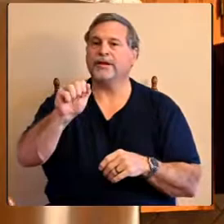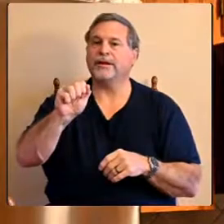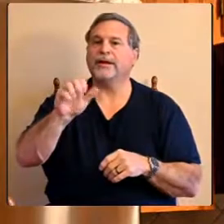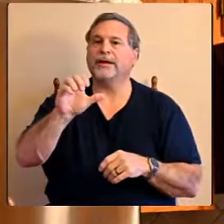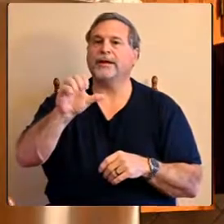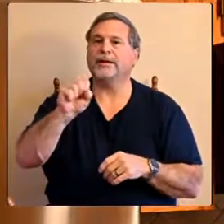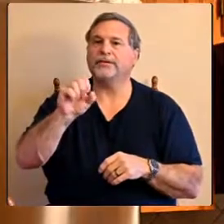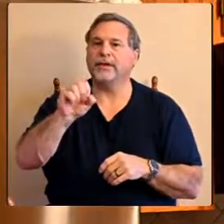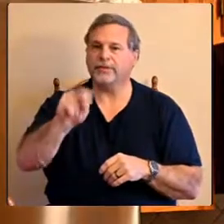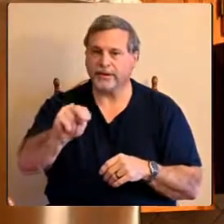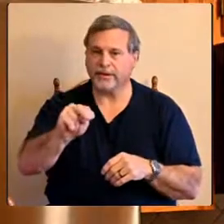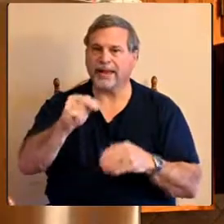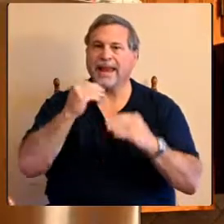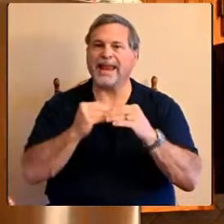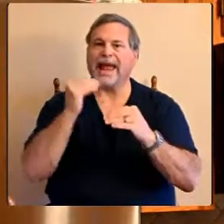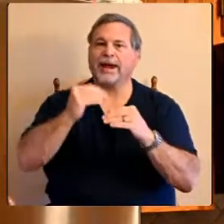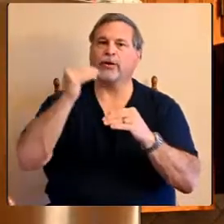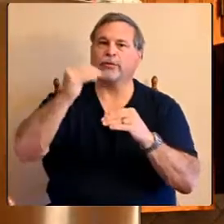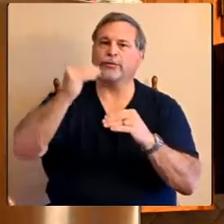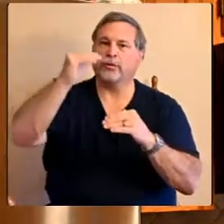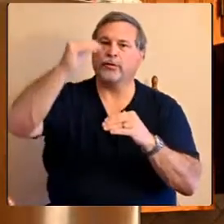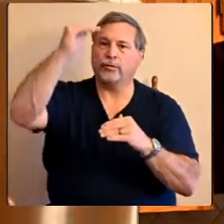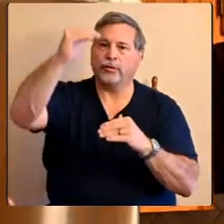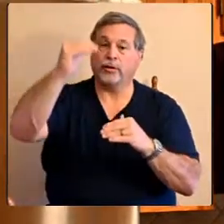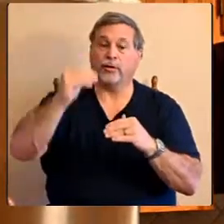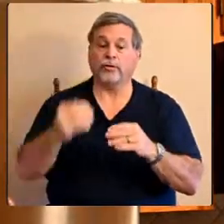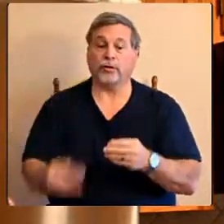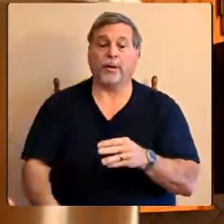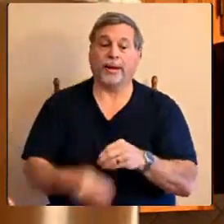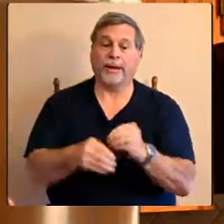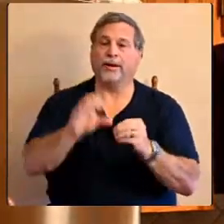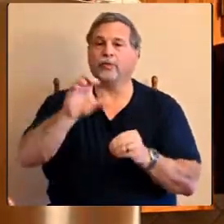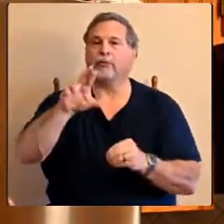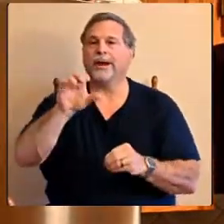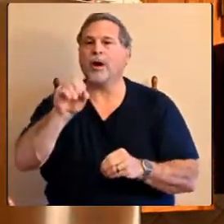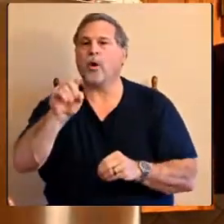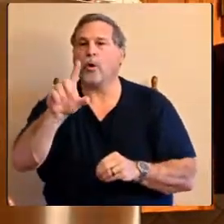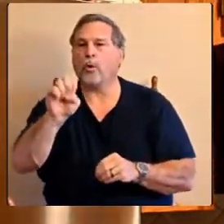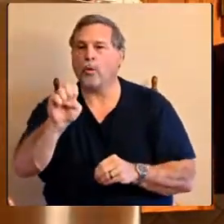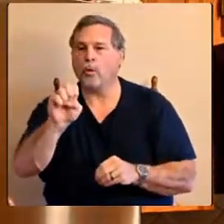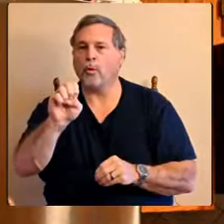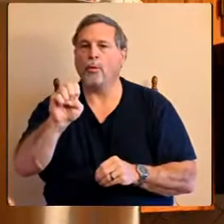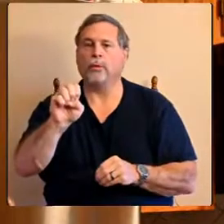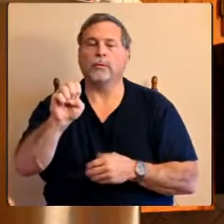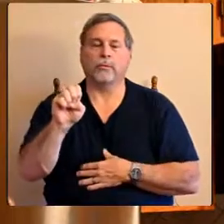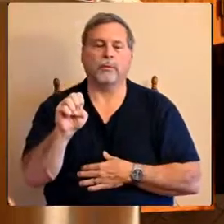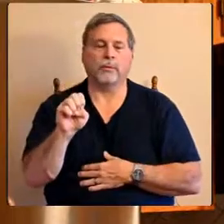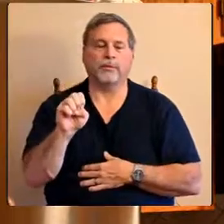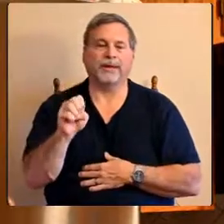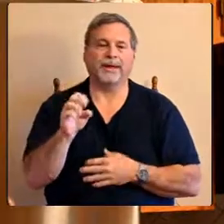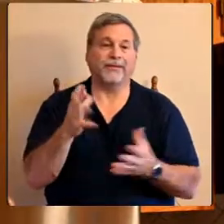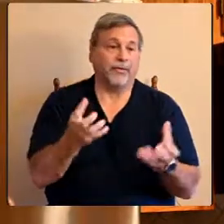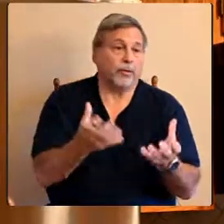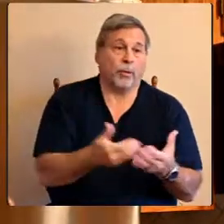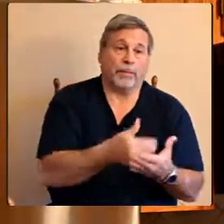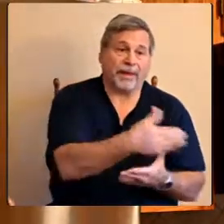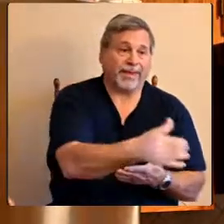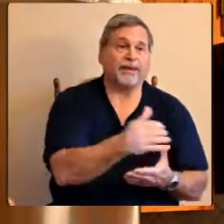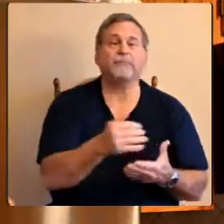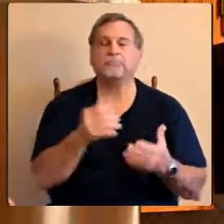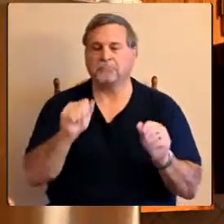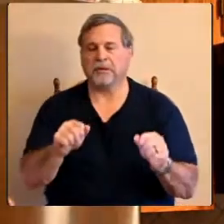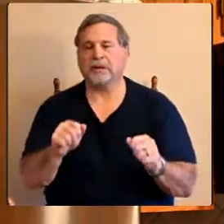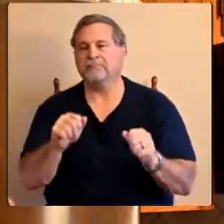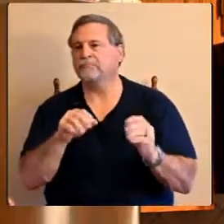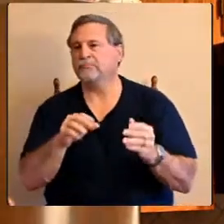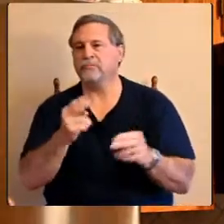layers. So we're going to season a little bit more. So I'm going to take a little bit of Creole, have some Creole mix. If you didn't want to use Creole mix, you